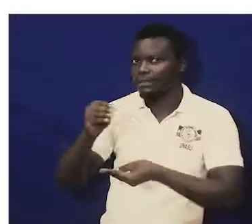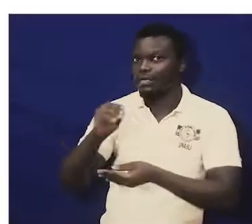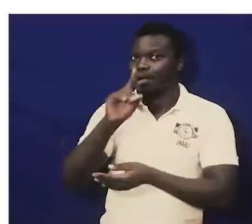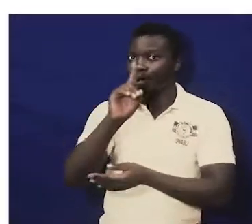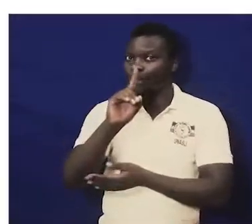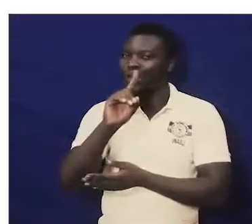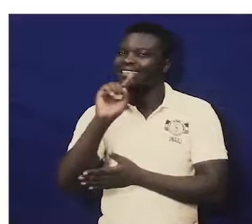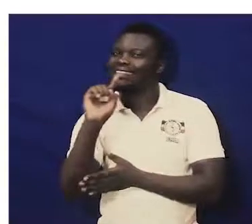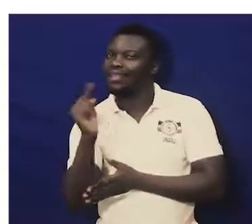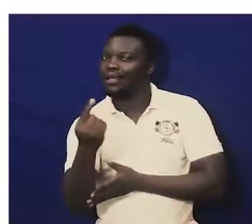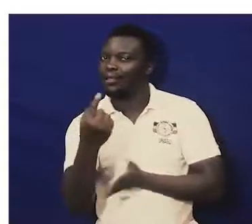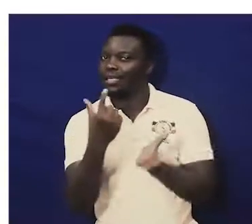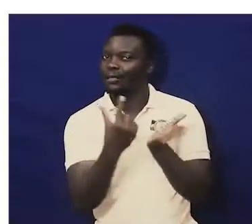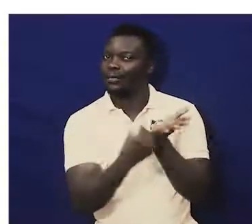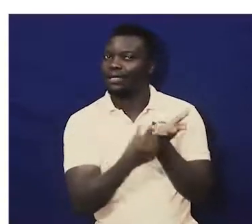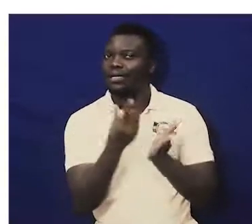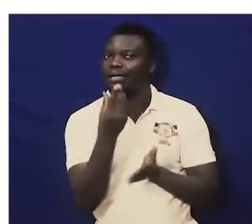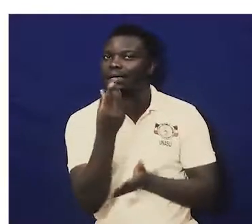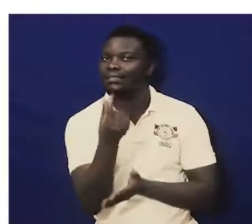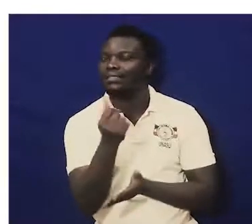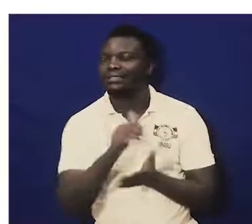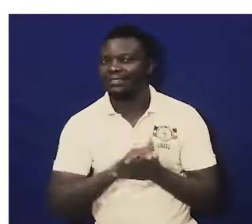shillings, then